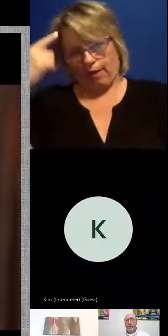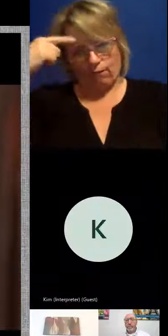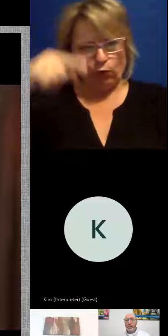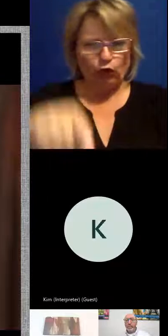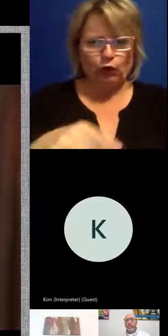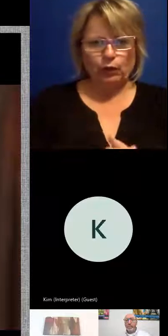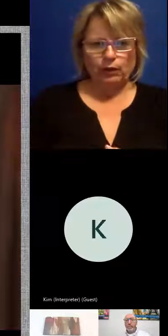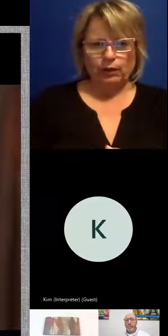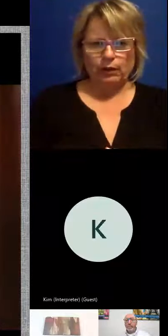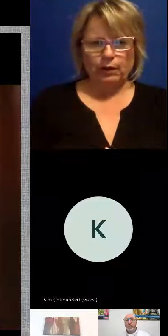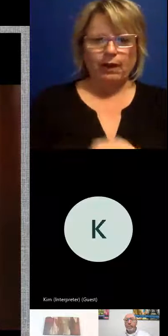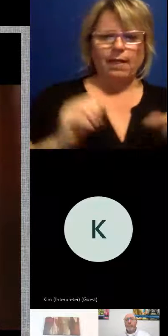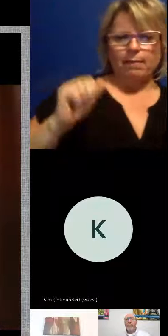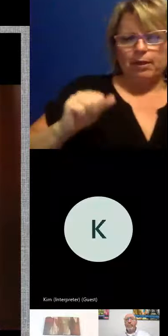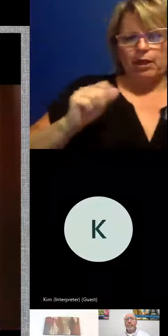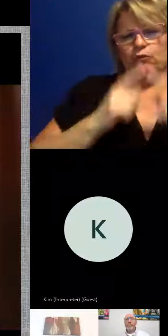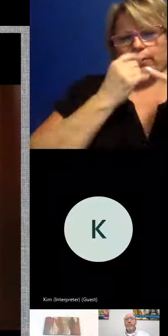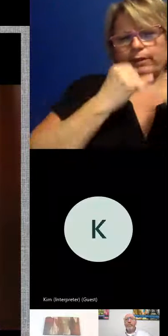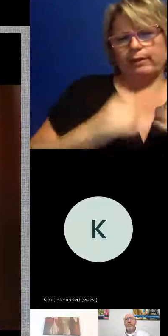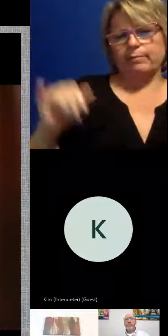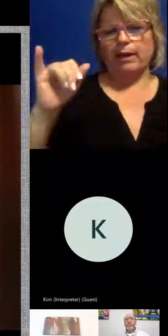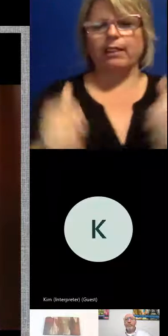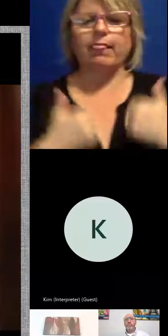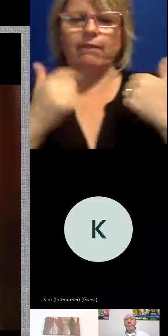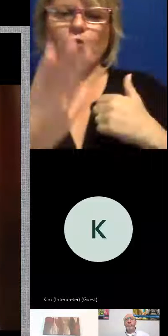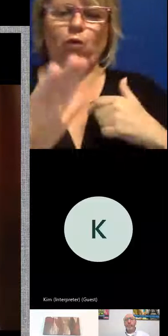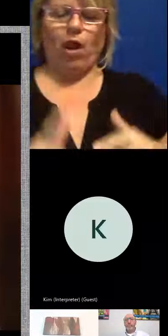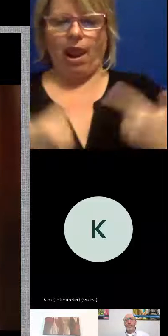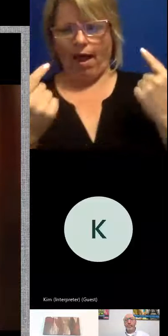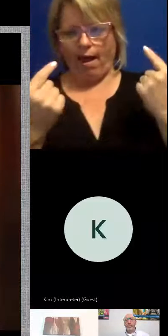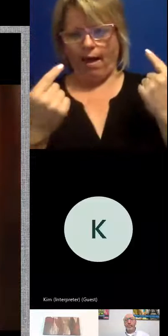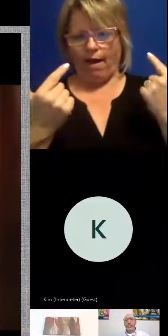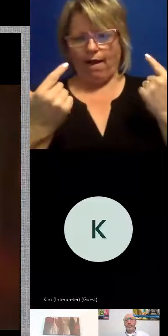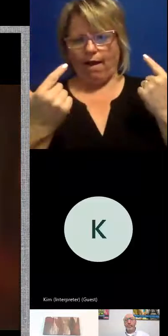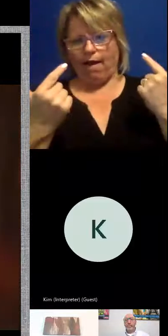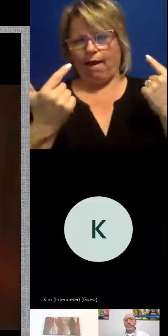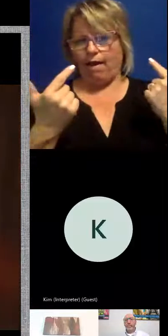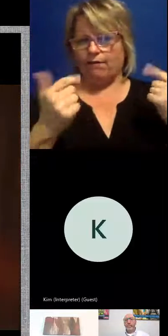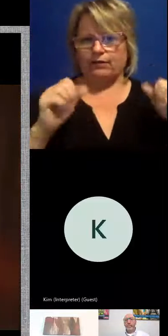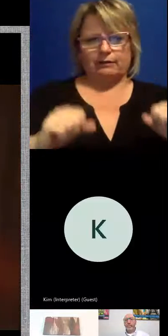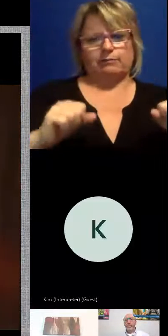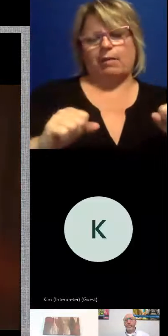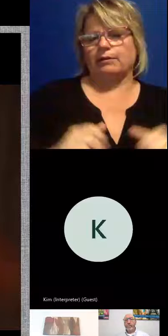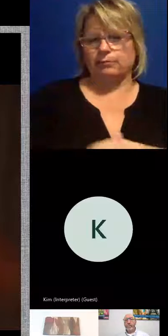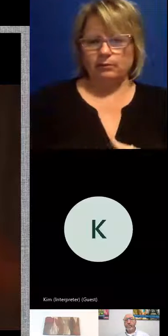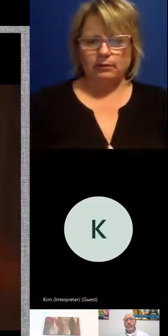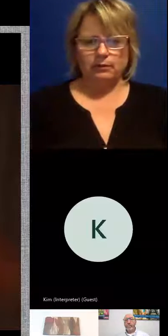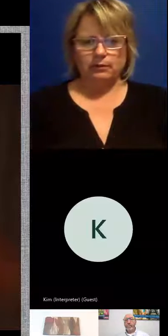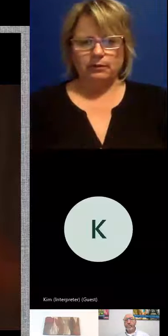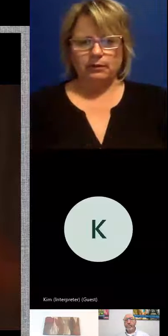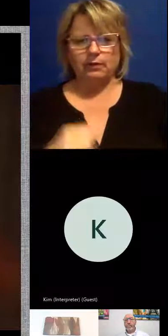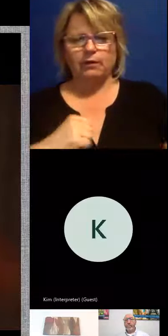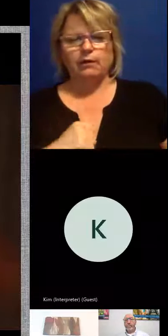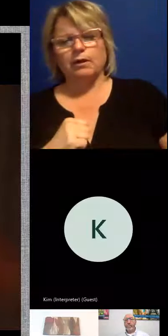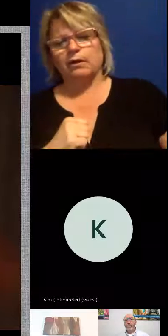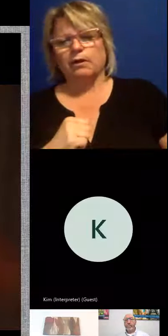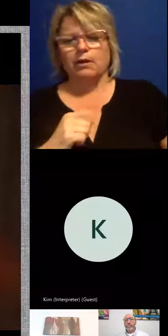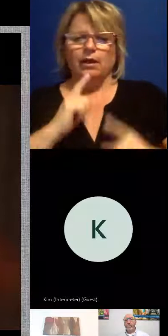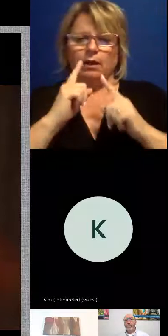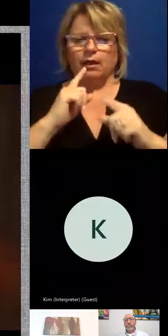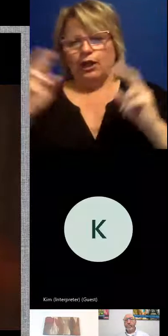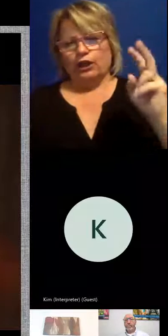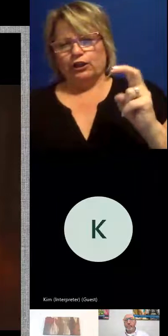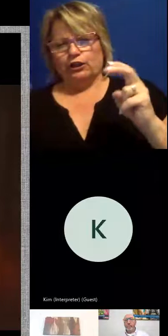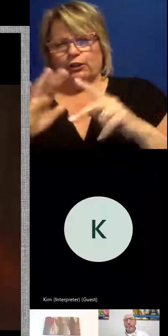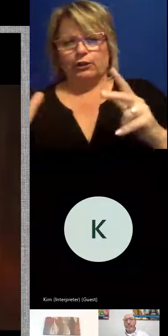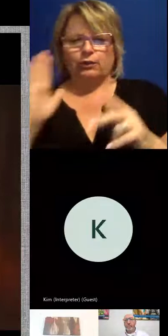The ability to be independent, live your life to its fullest extent. We took issues like